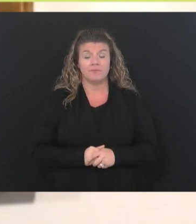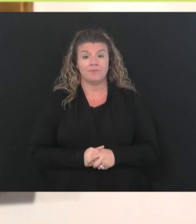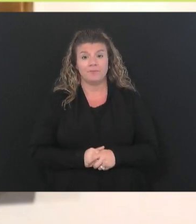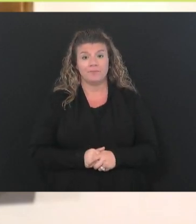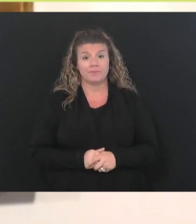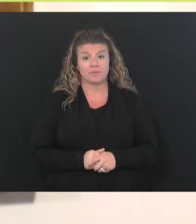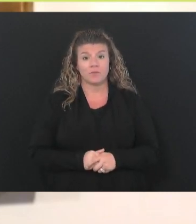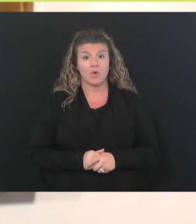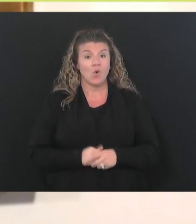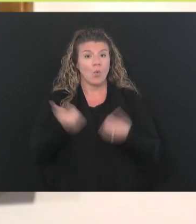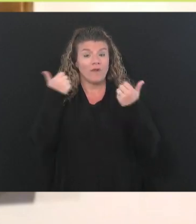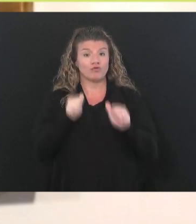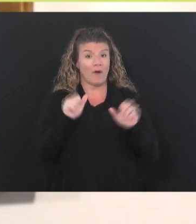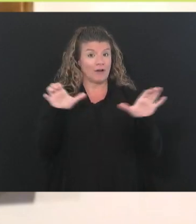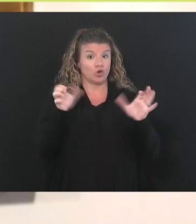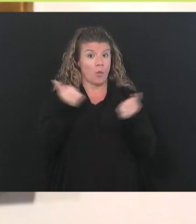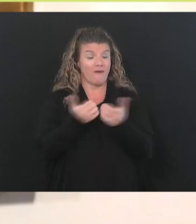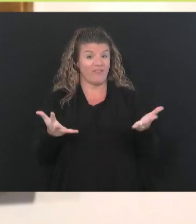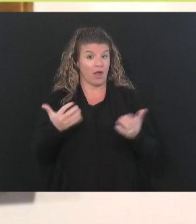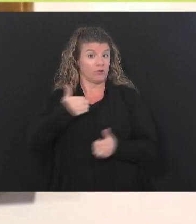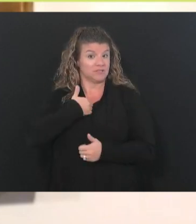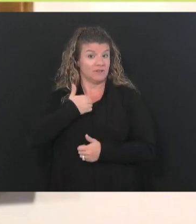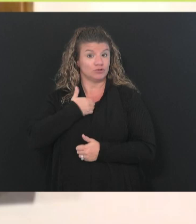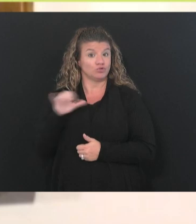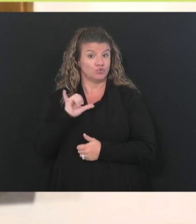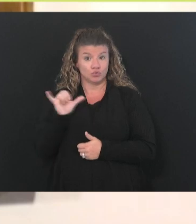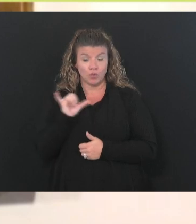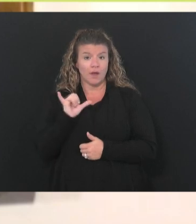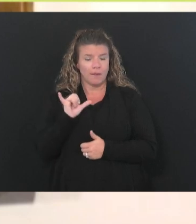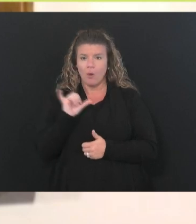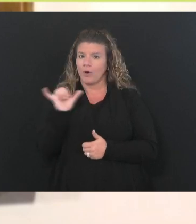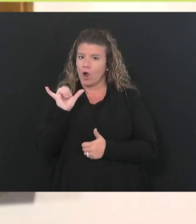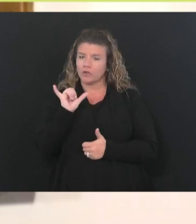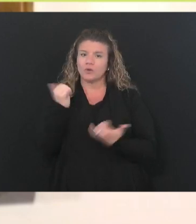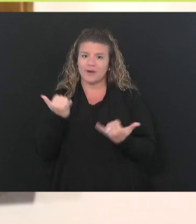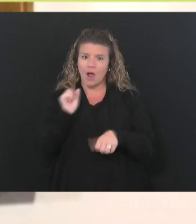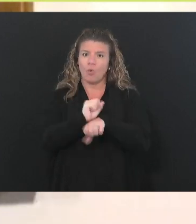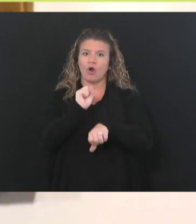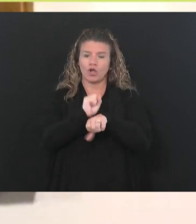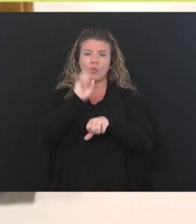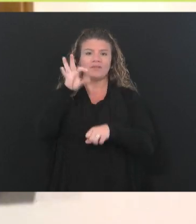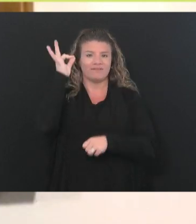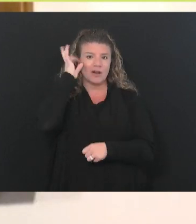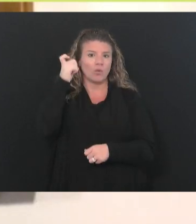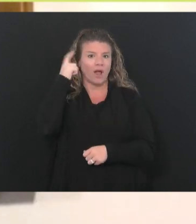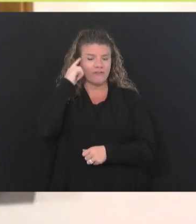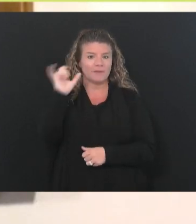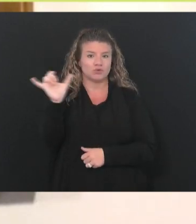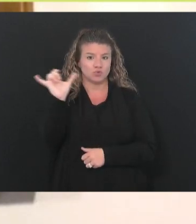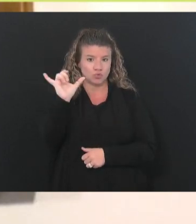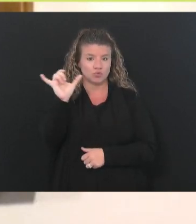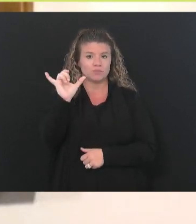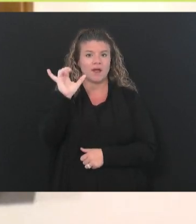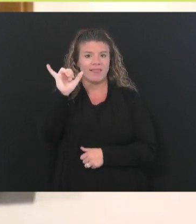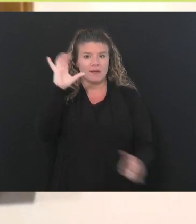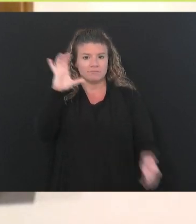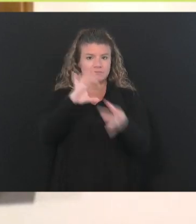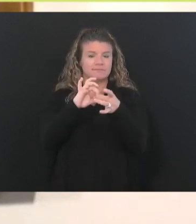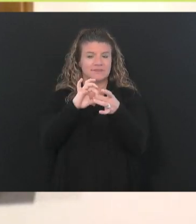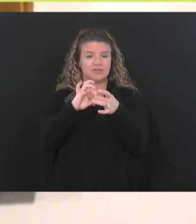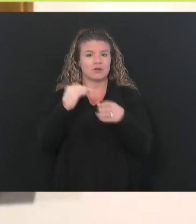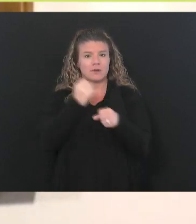become self-sufficient, as well as working with the federal government in having